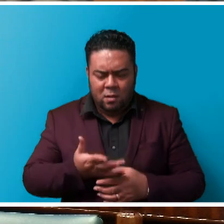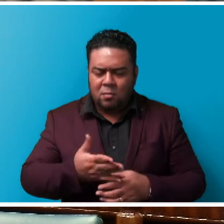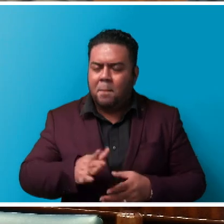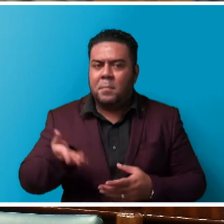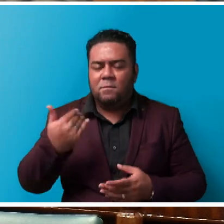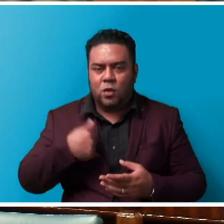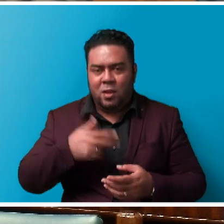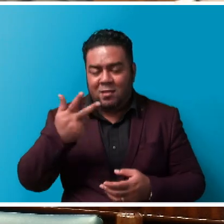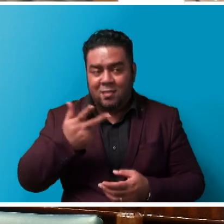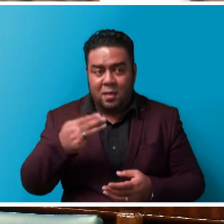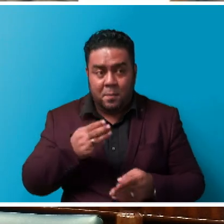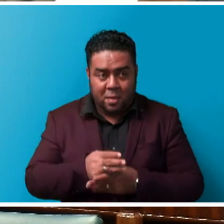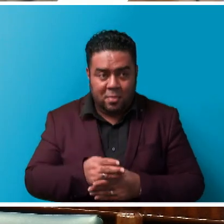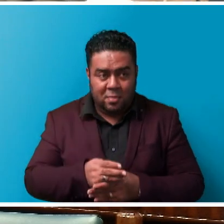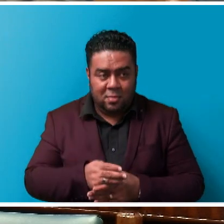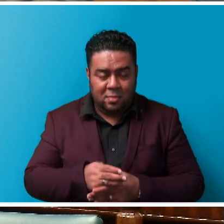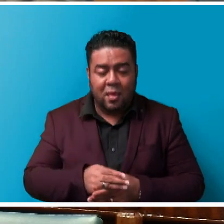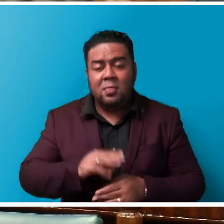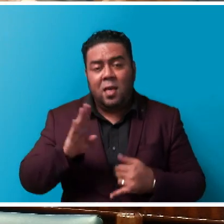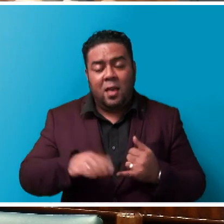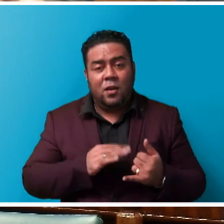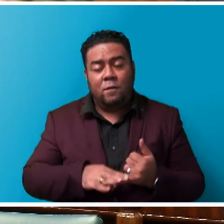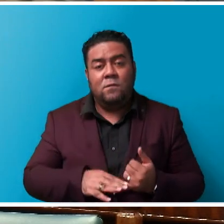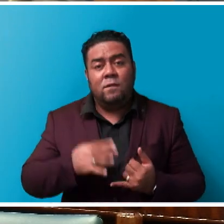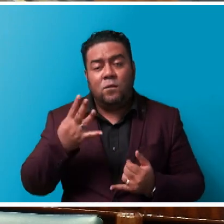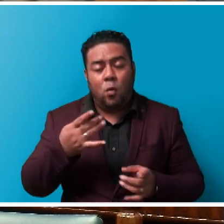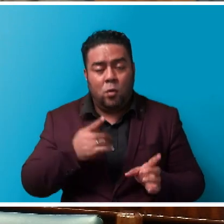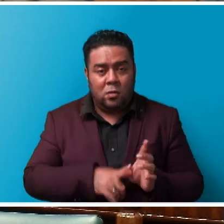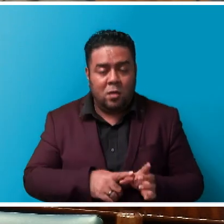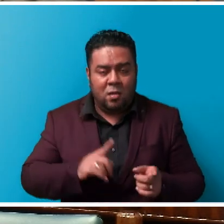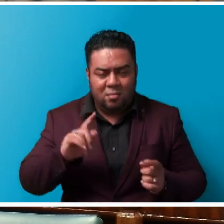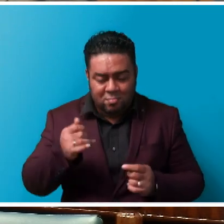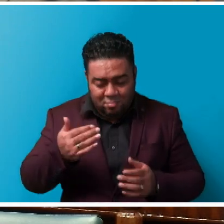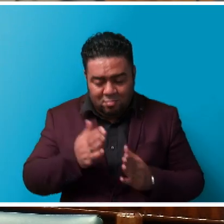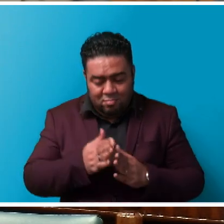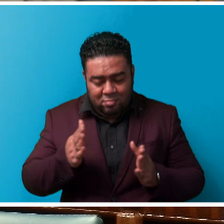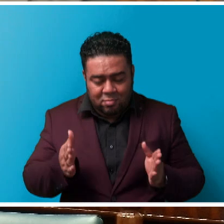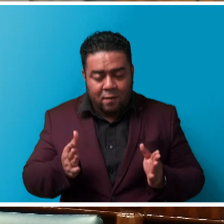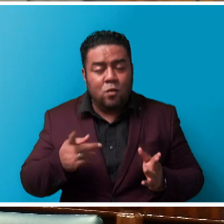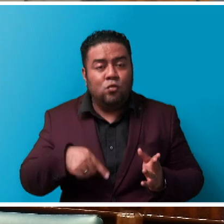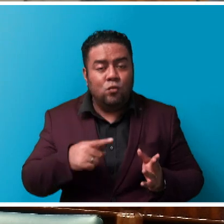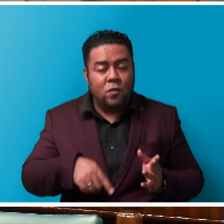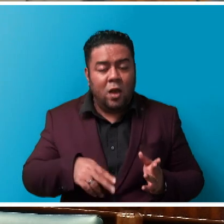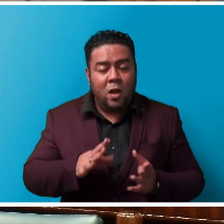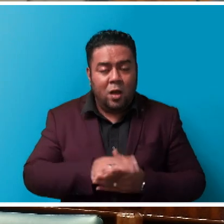months and by the end of the 4-year term of the coalition government, the major water issues of Suva, Nosori,